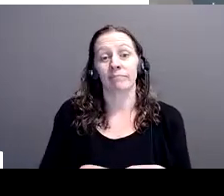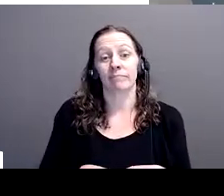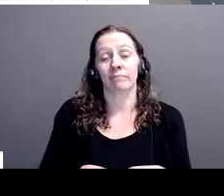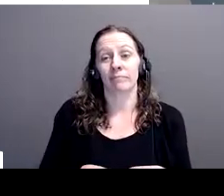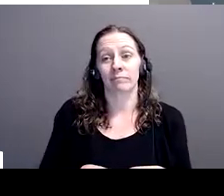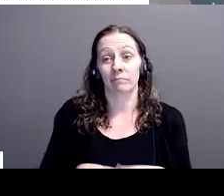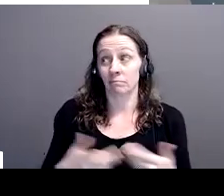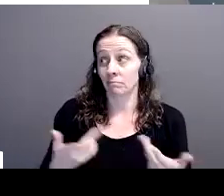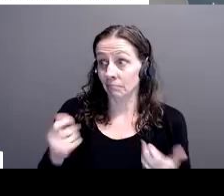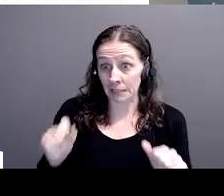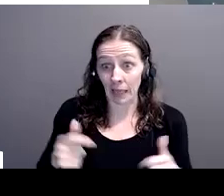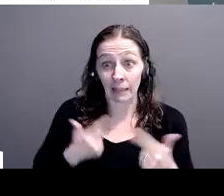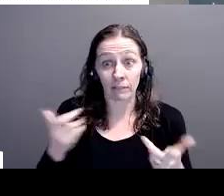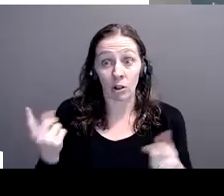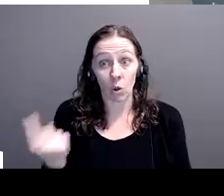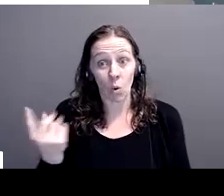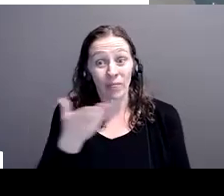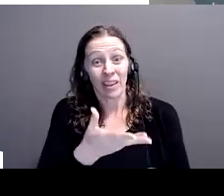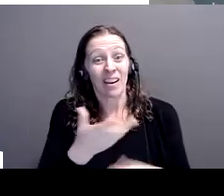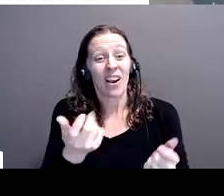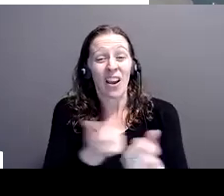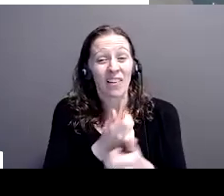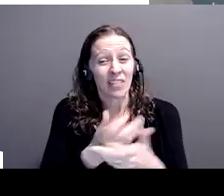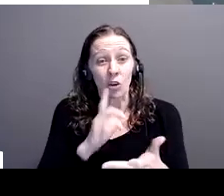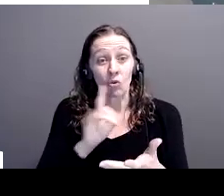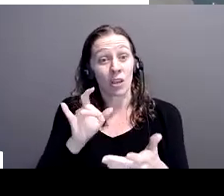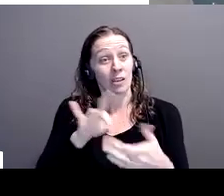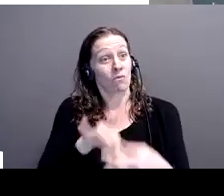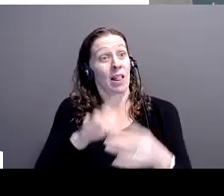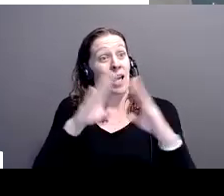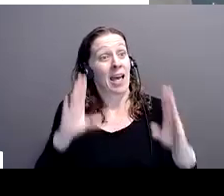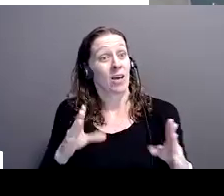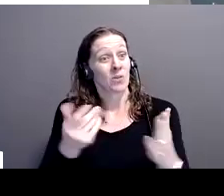able to live there alone. All of it is scary and overwhelming.